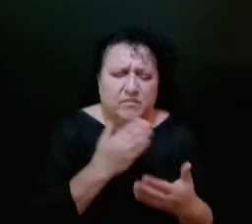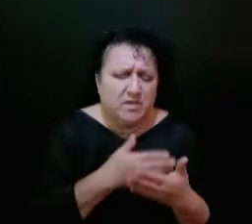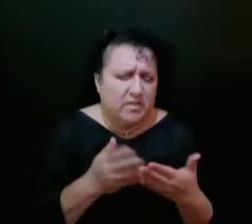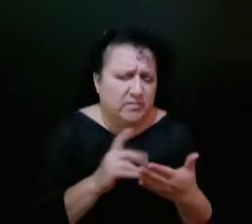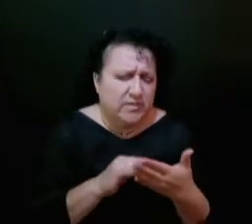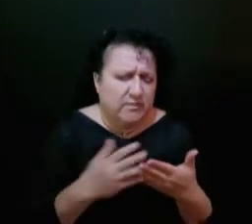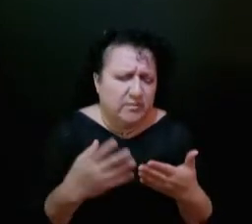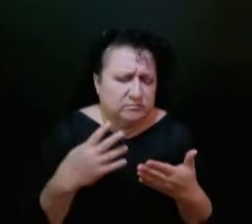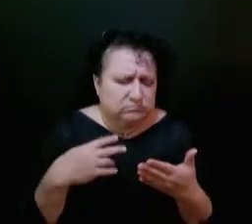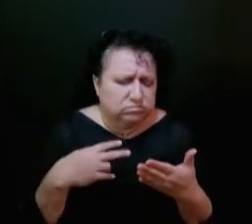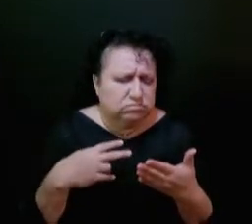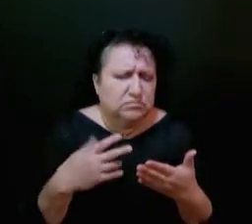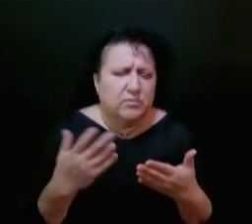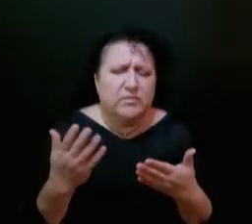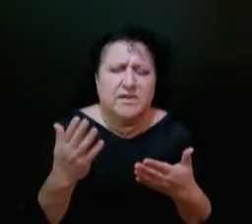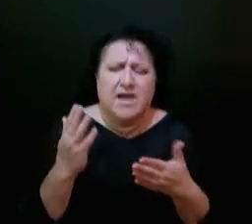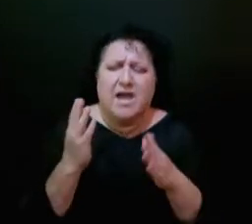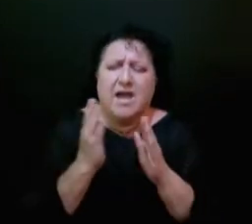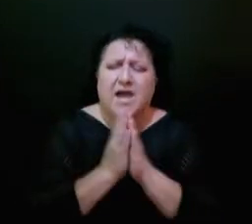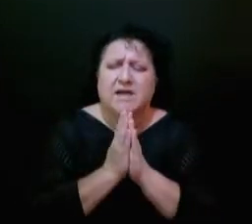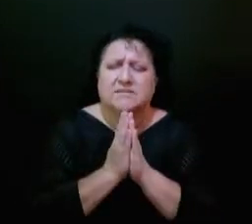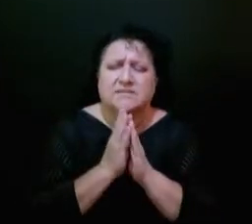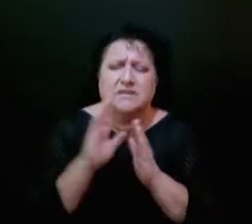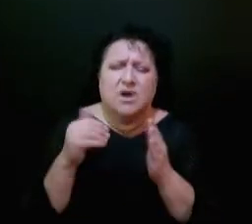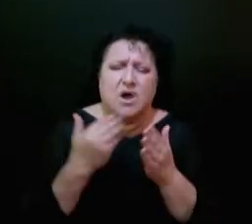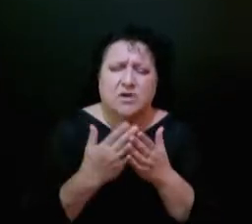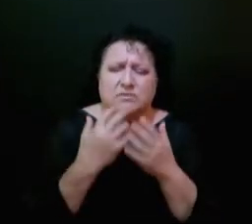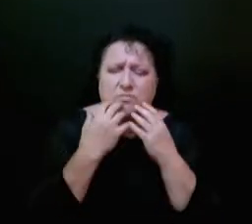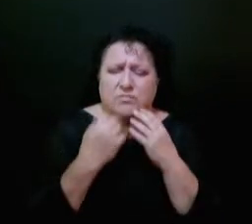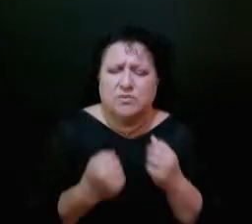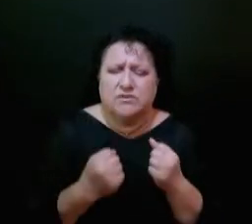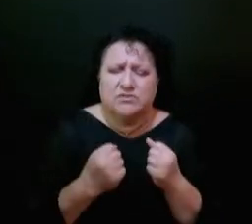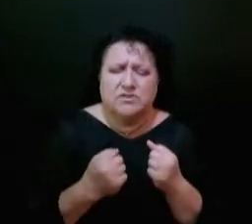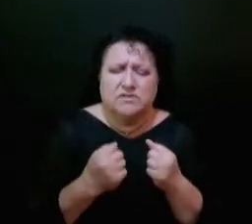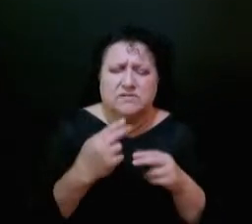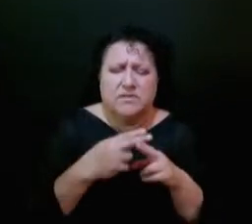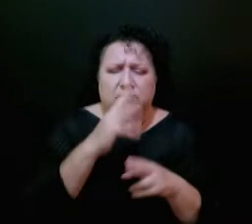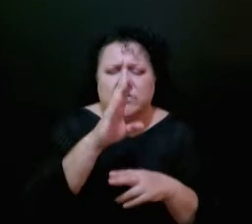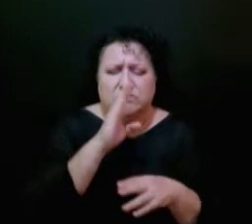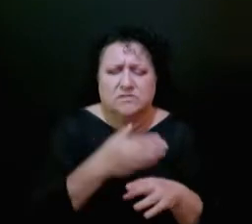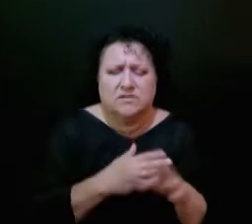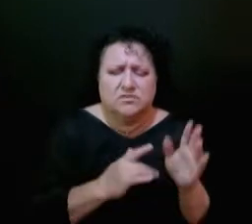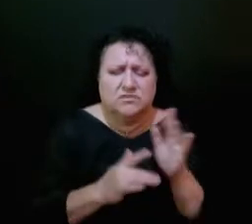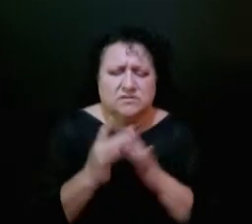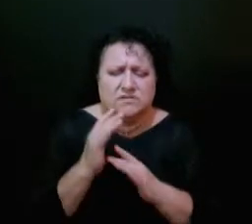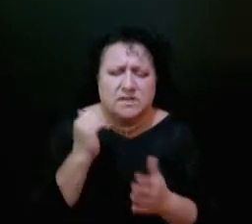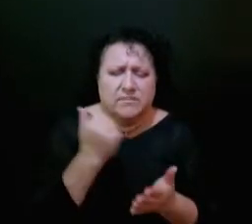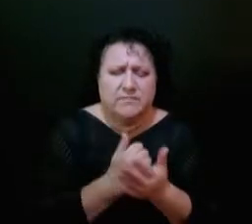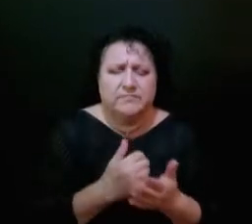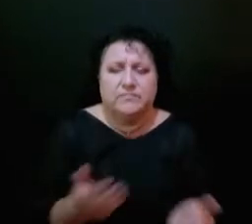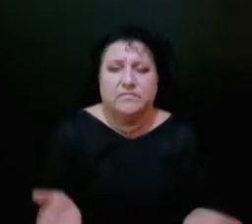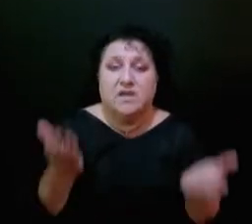this, in your precious son, Jesus' name, amen. And if you would stand with me.